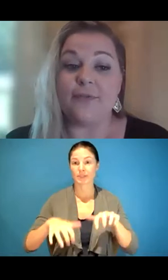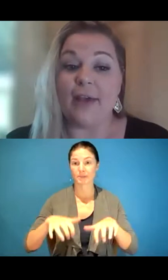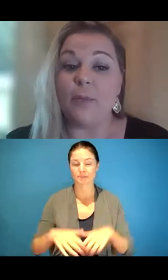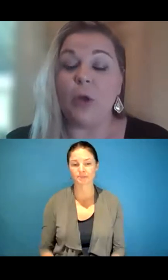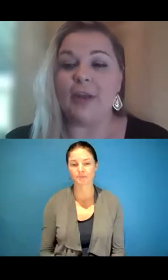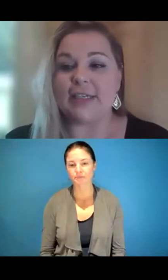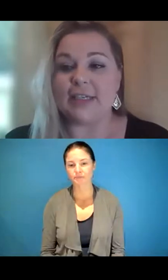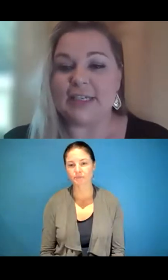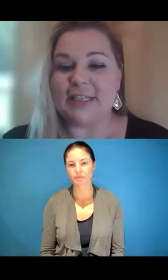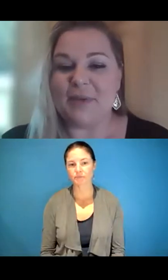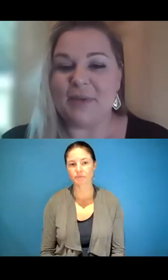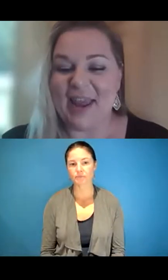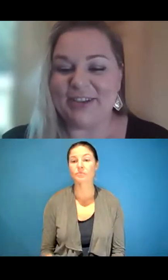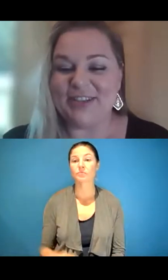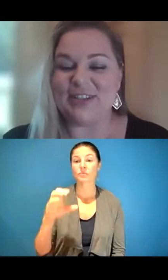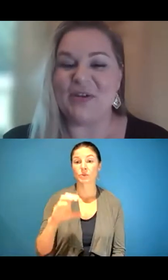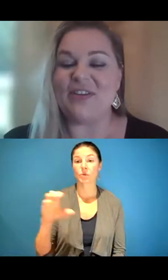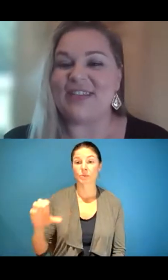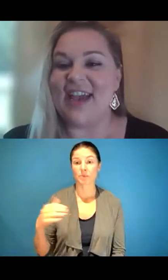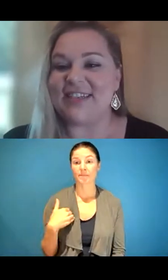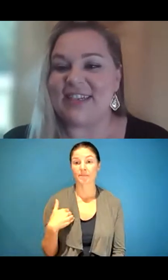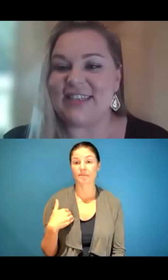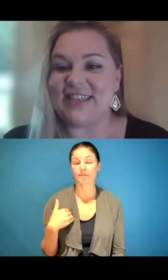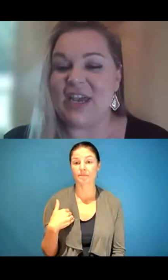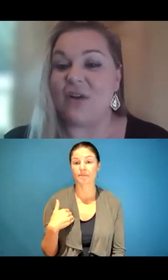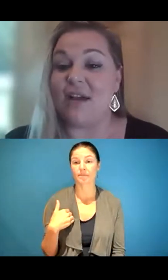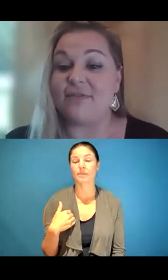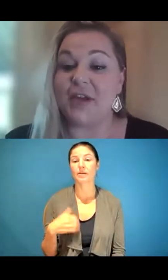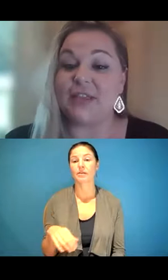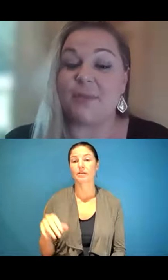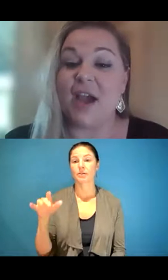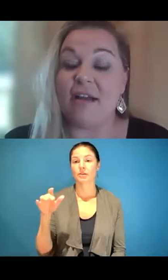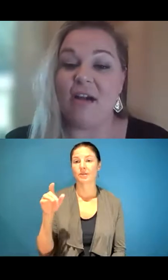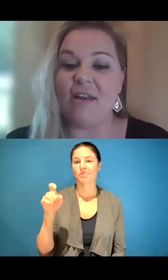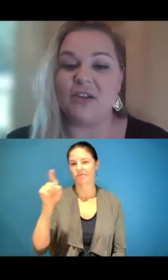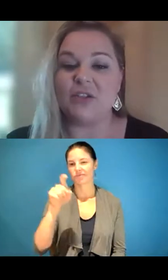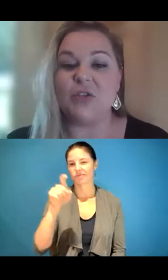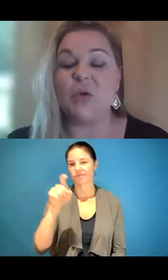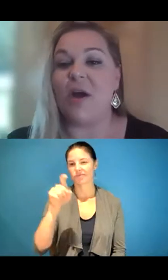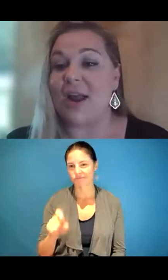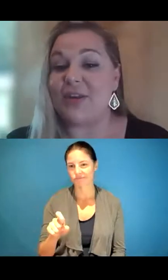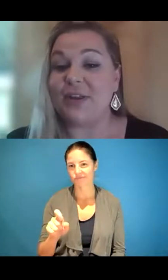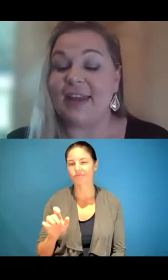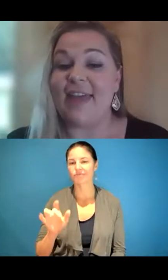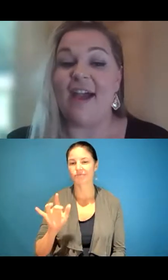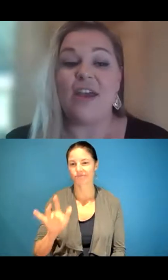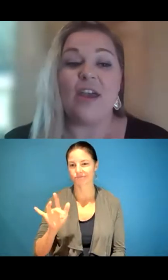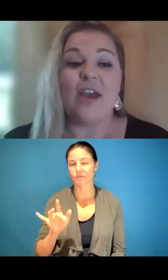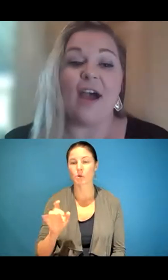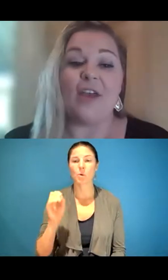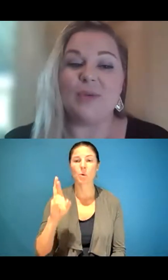is available, but it does need to be enabled. So if you see that CC or live transcript icon on your toolbar and you click